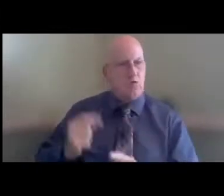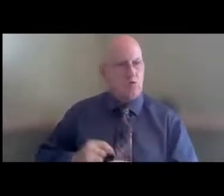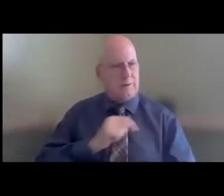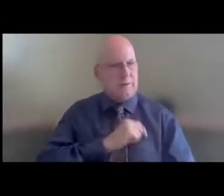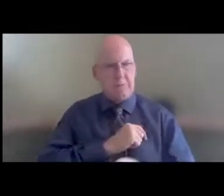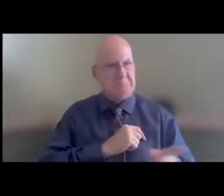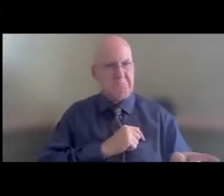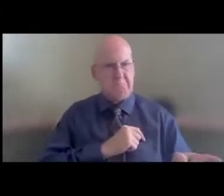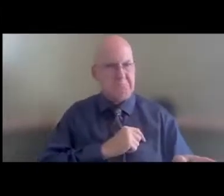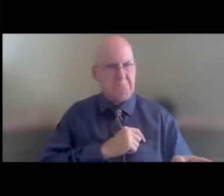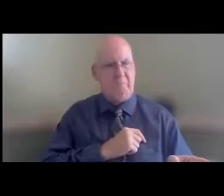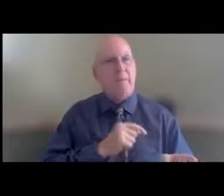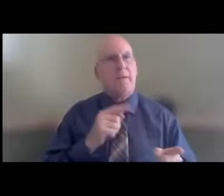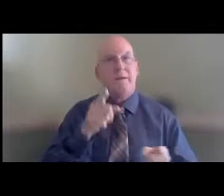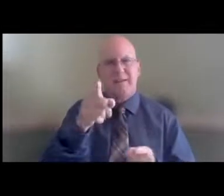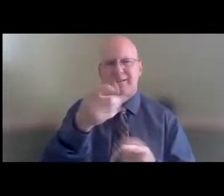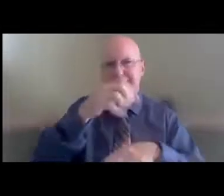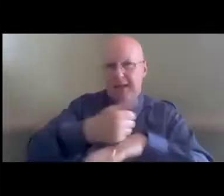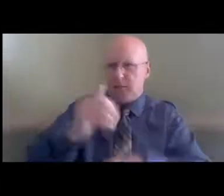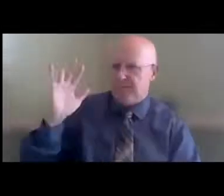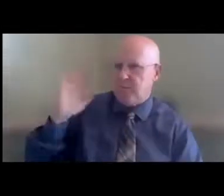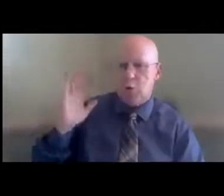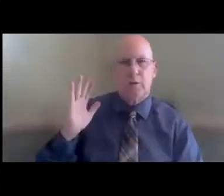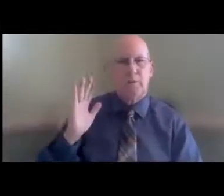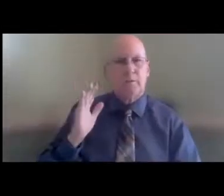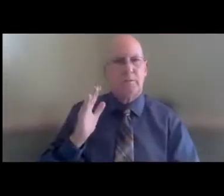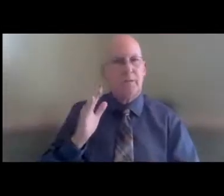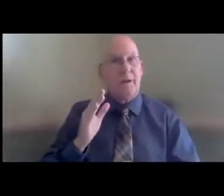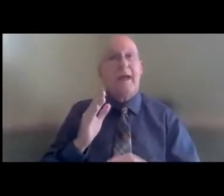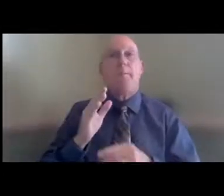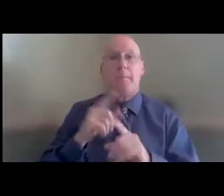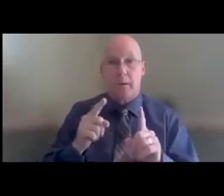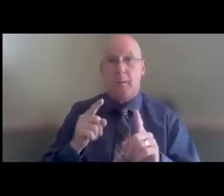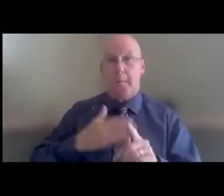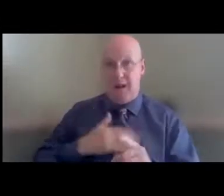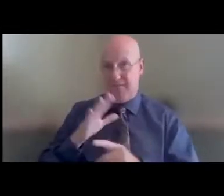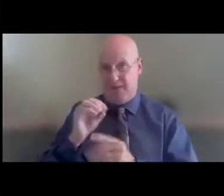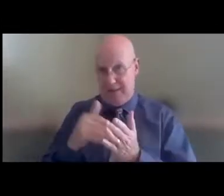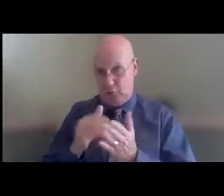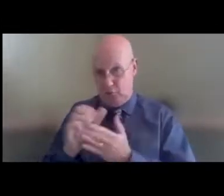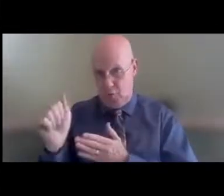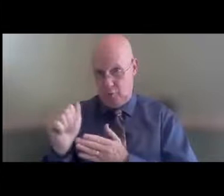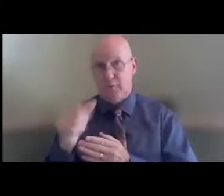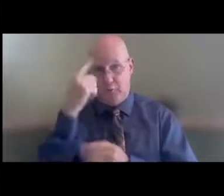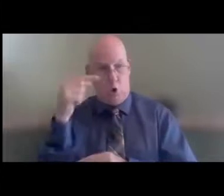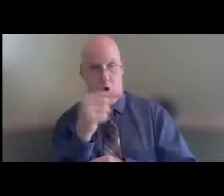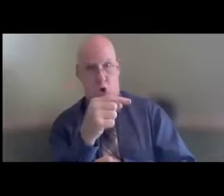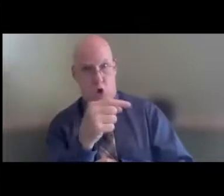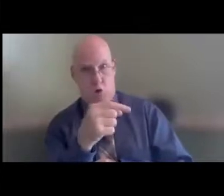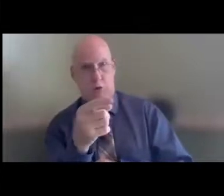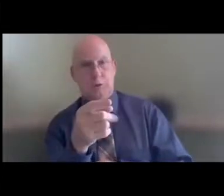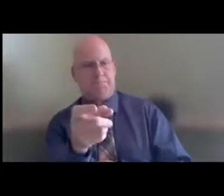basically it's going to say, this is how the funds would be utilized, and we can augment that by telling them some